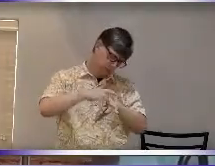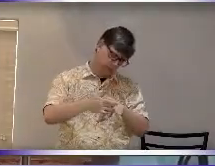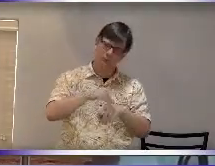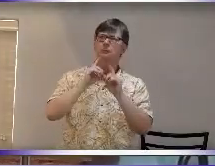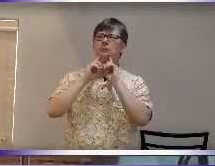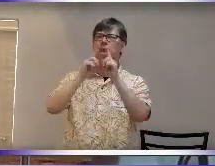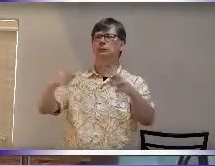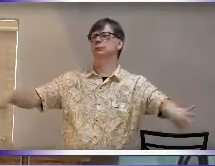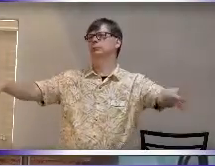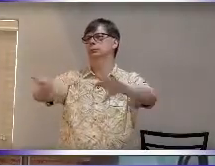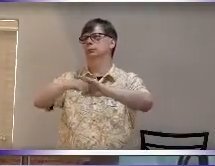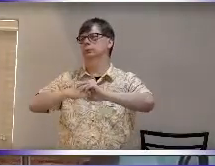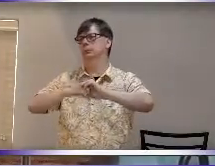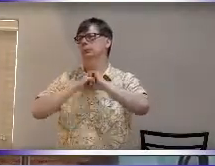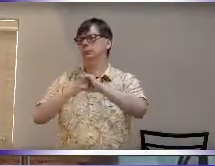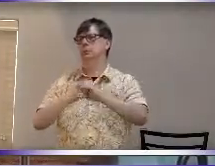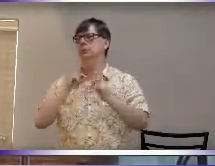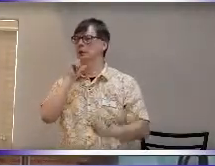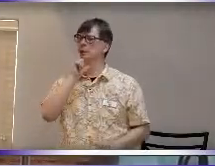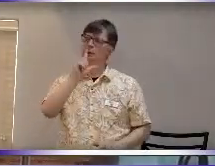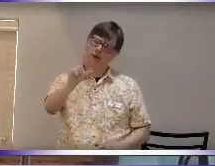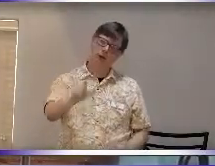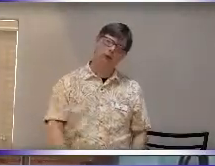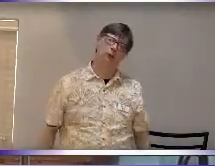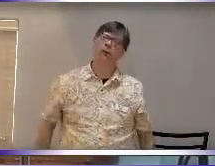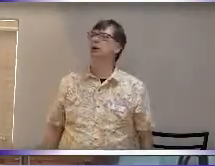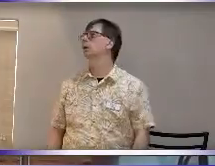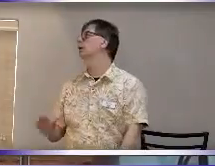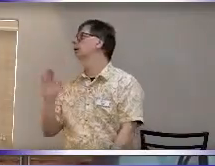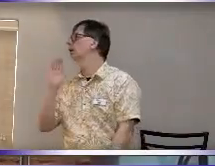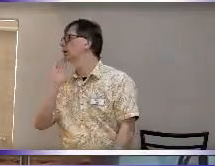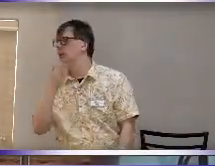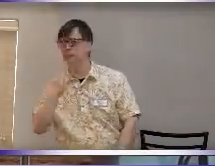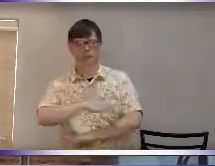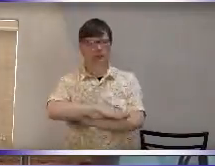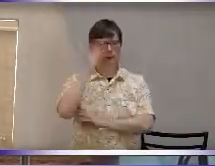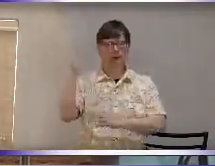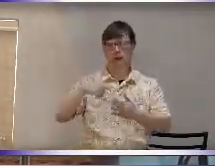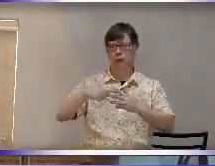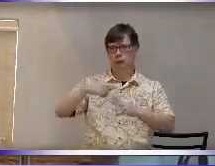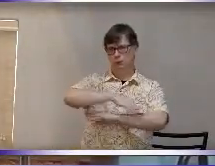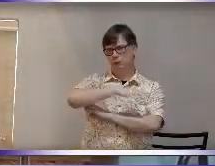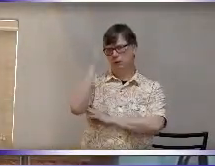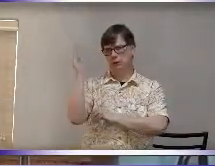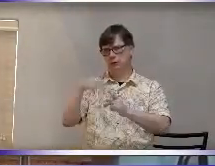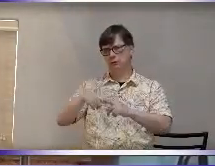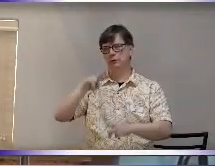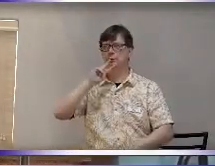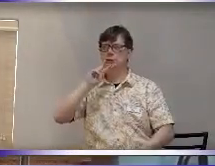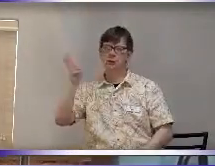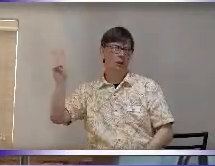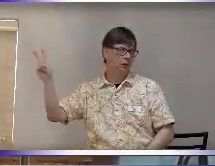have a common language that is the official language, but in their day-to-day use, they might actually speak another